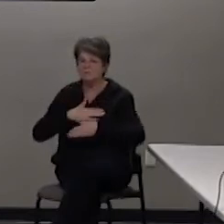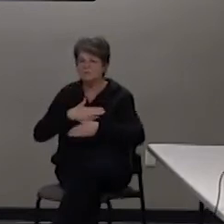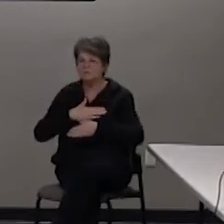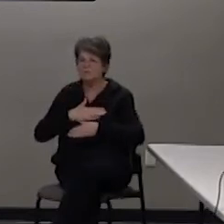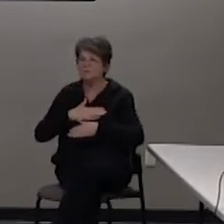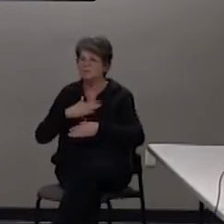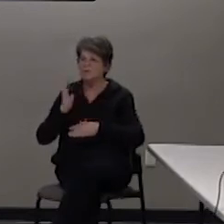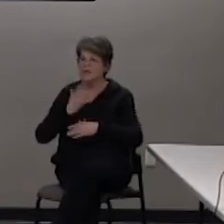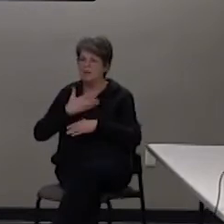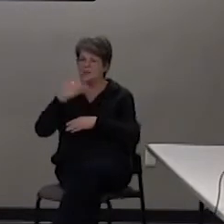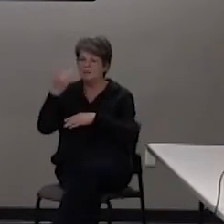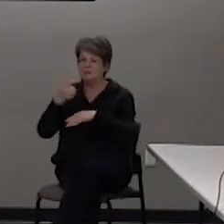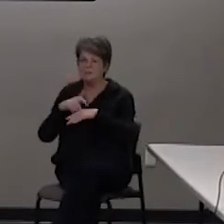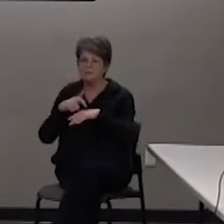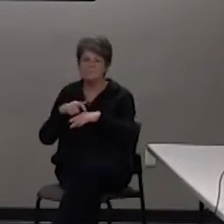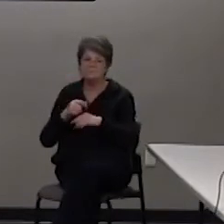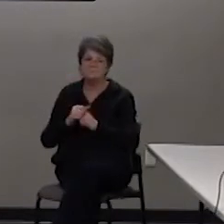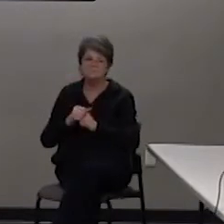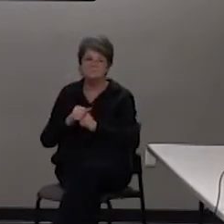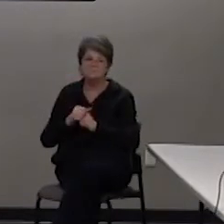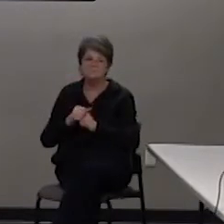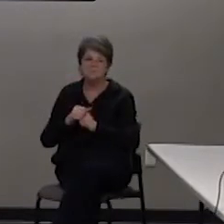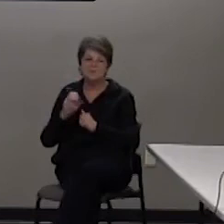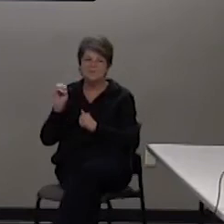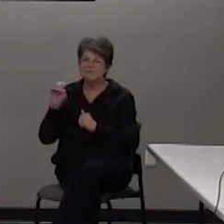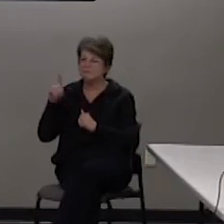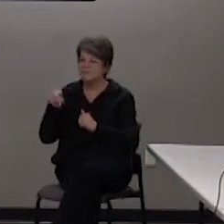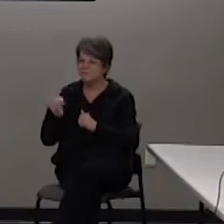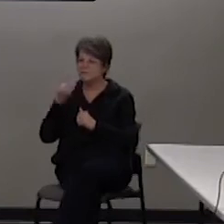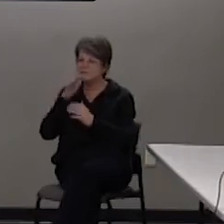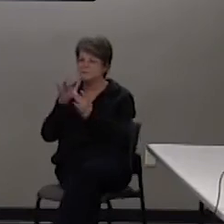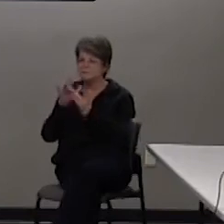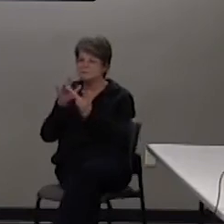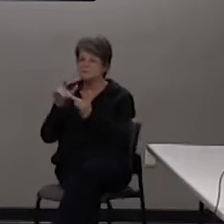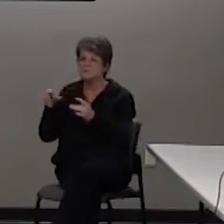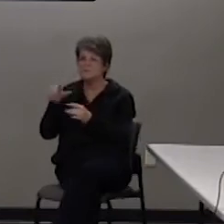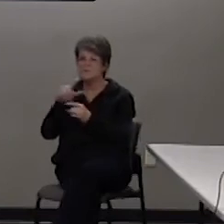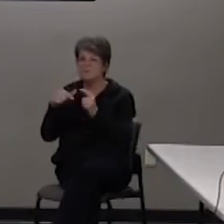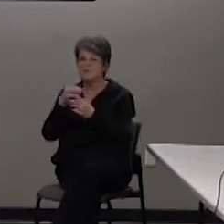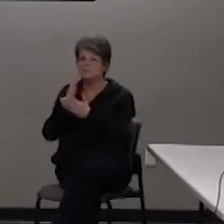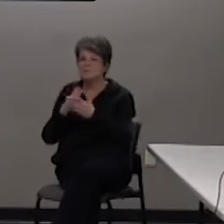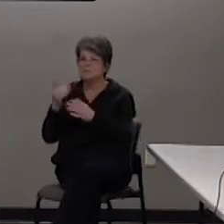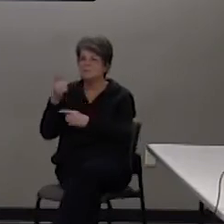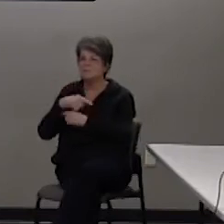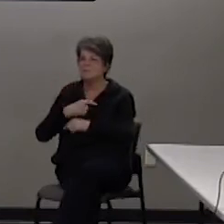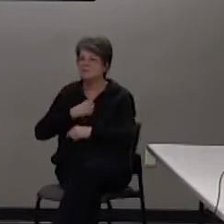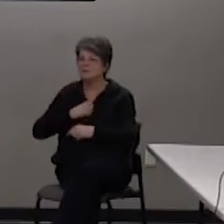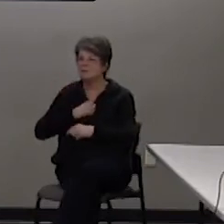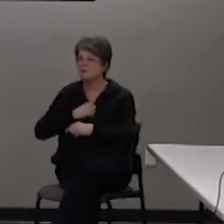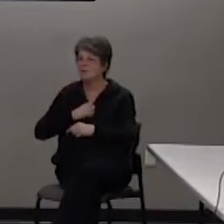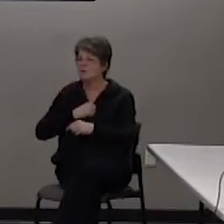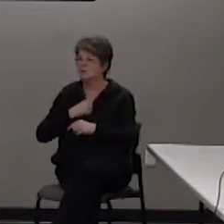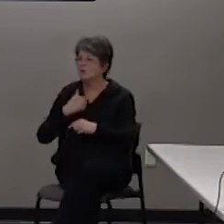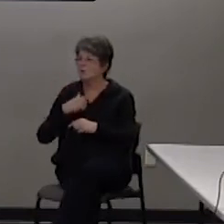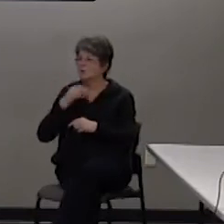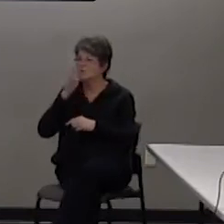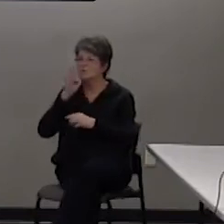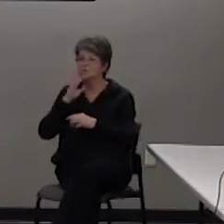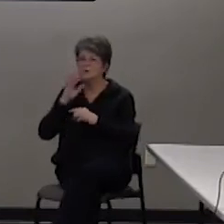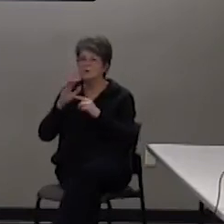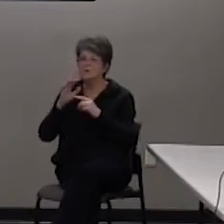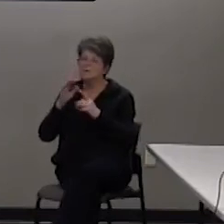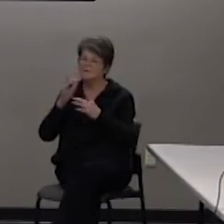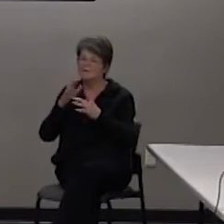our next time. I know that the EDP will be in touch with you about certain dates. And I do apologize that we probably will be going into budget